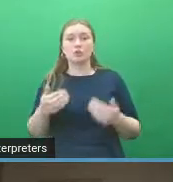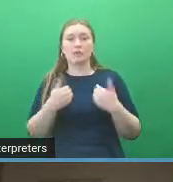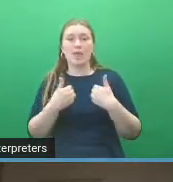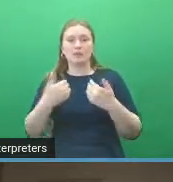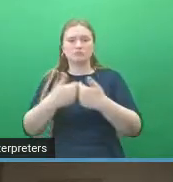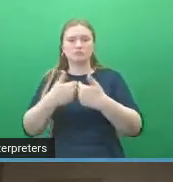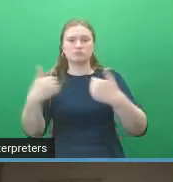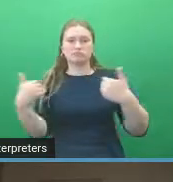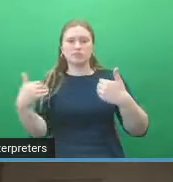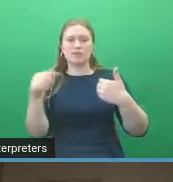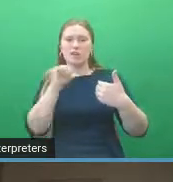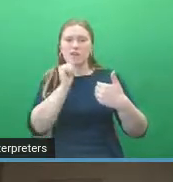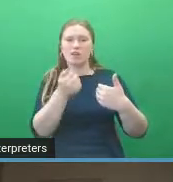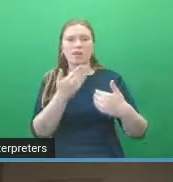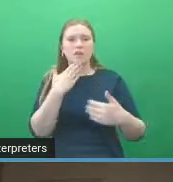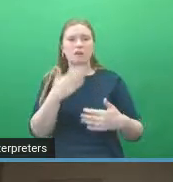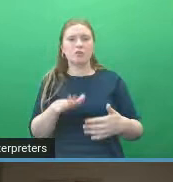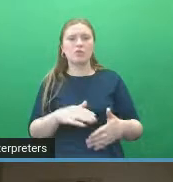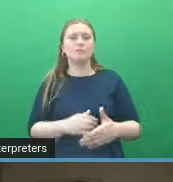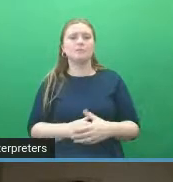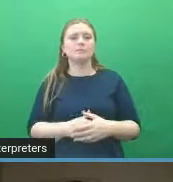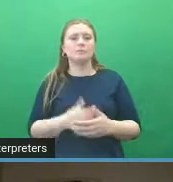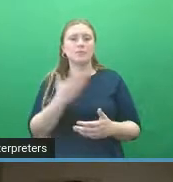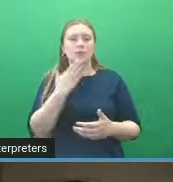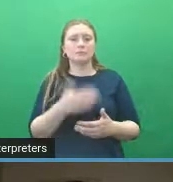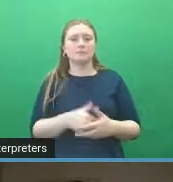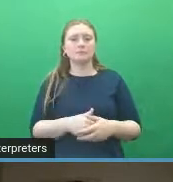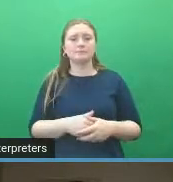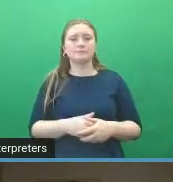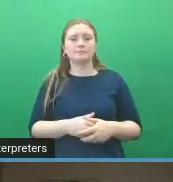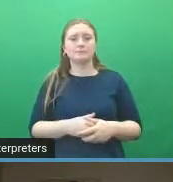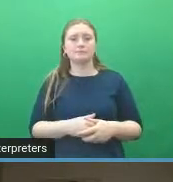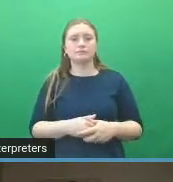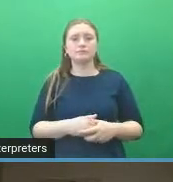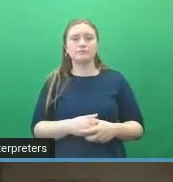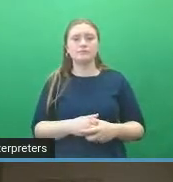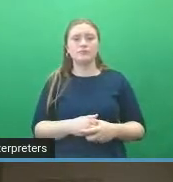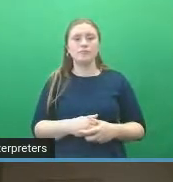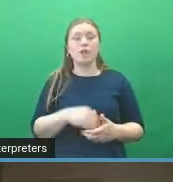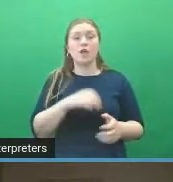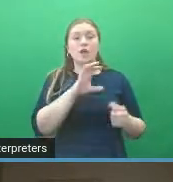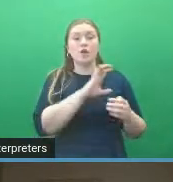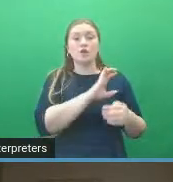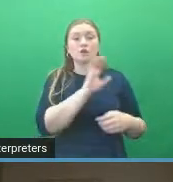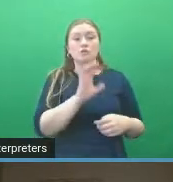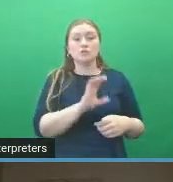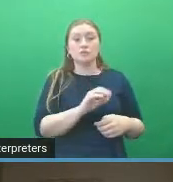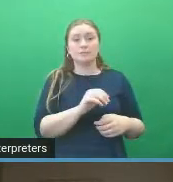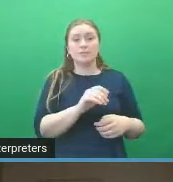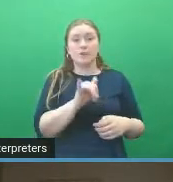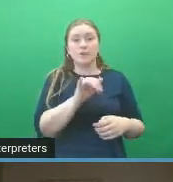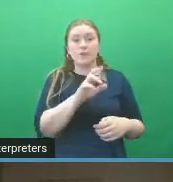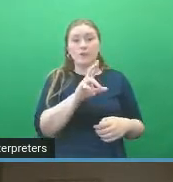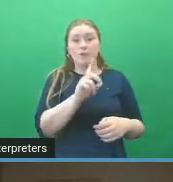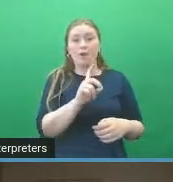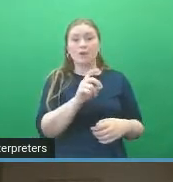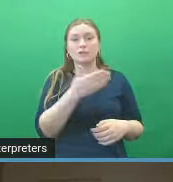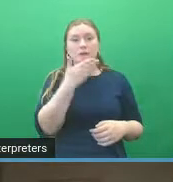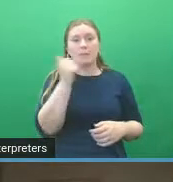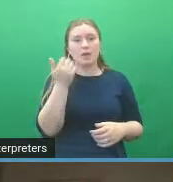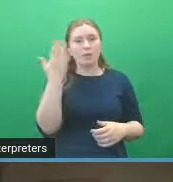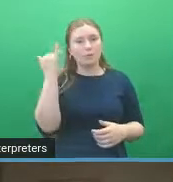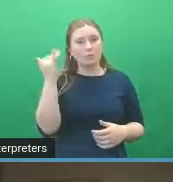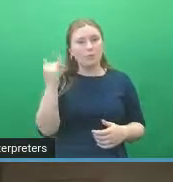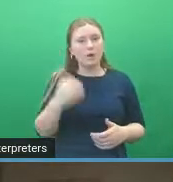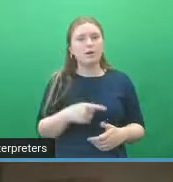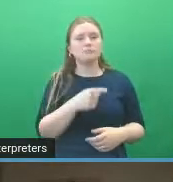the museum and viewer, meaning that the focus is on me, the presenter, and controlling the presentation rather than engaging with viewers in real time. In some